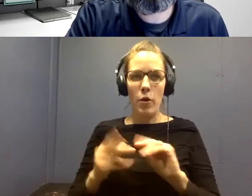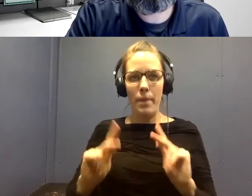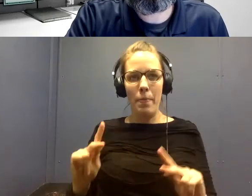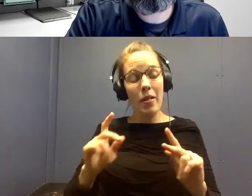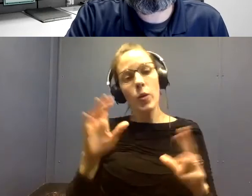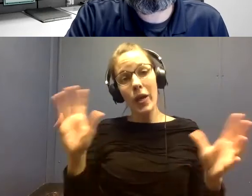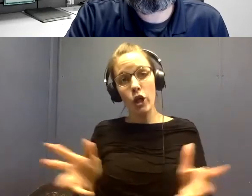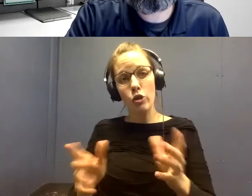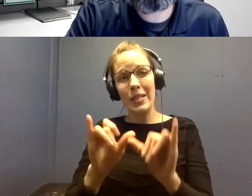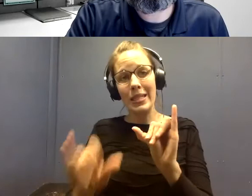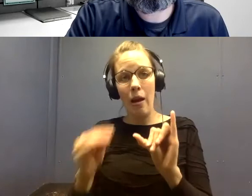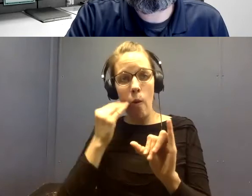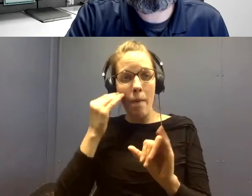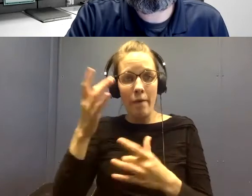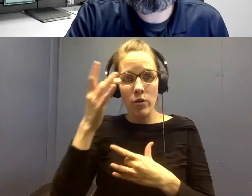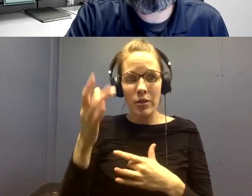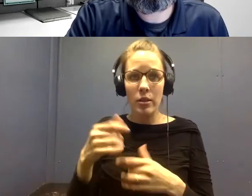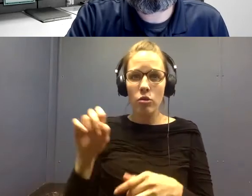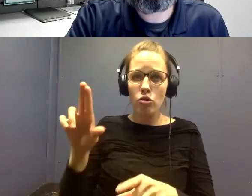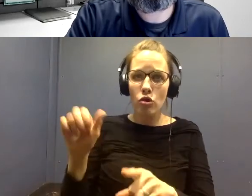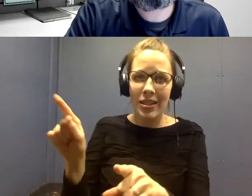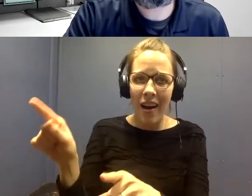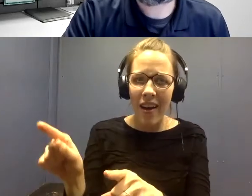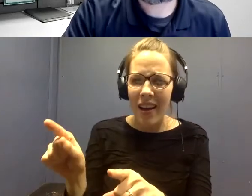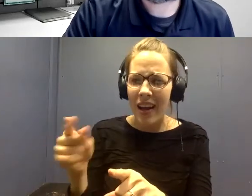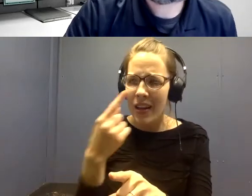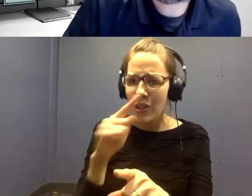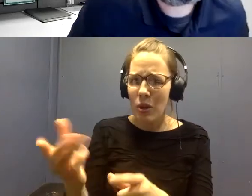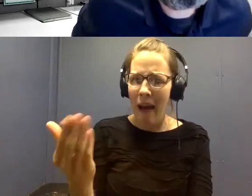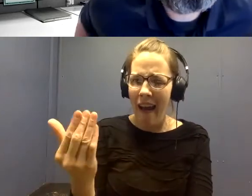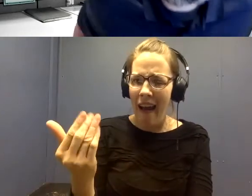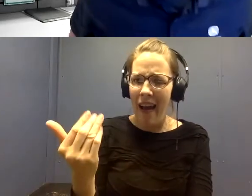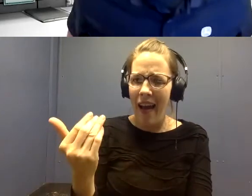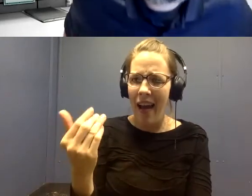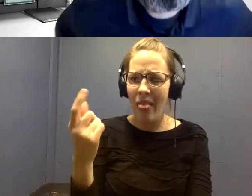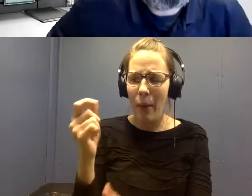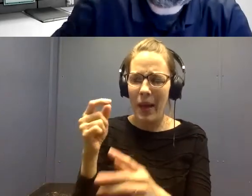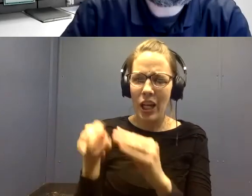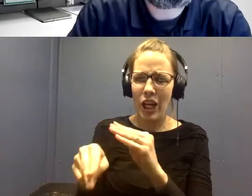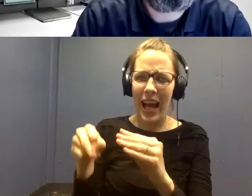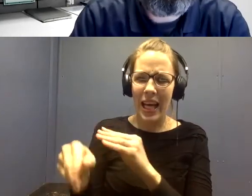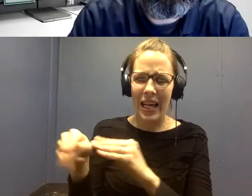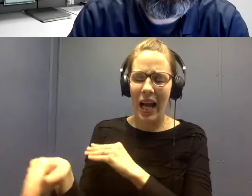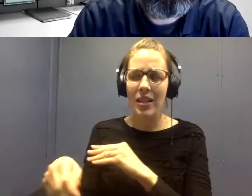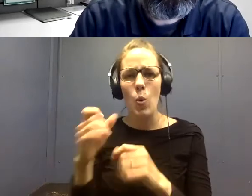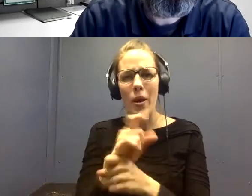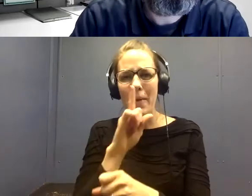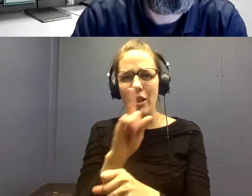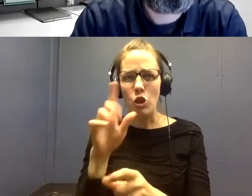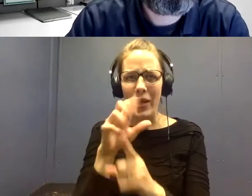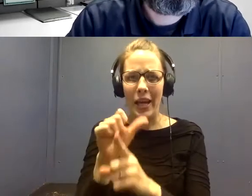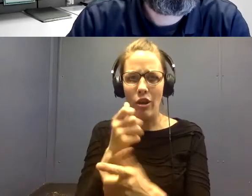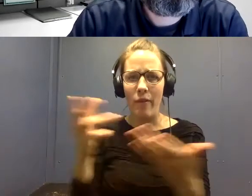sick. Hey, Trisha. Alternative, yeah. Can you scoot up just a little bit? You're cutting out just a tiny bit. I want to make sure that we catch all of